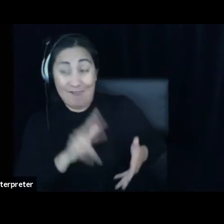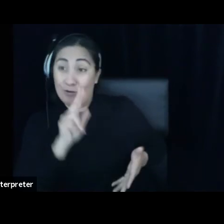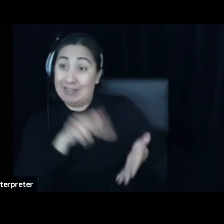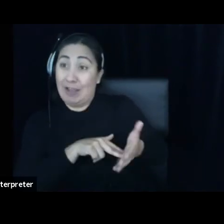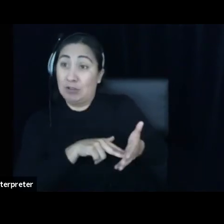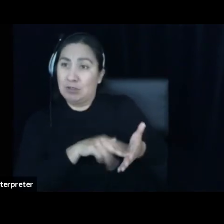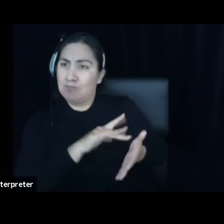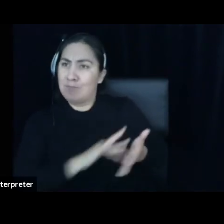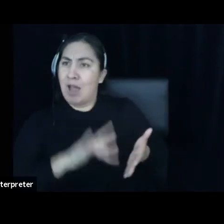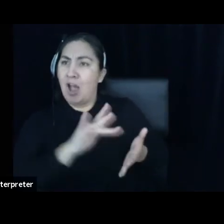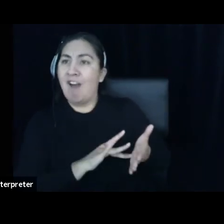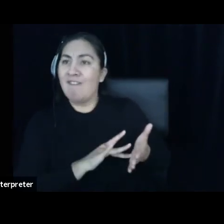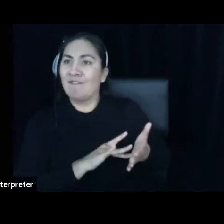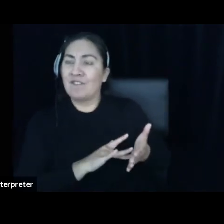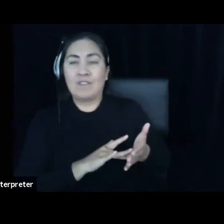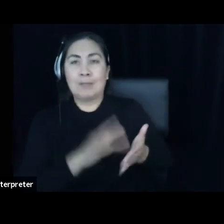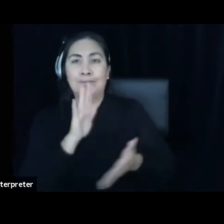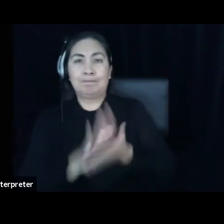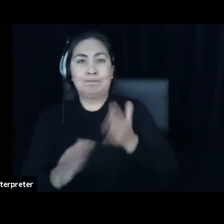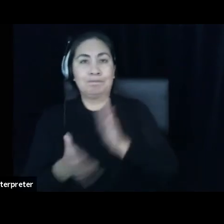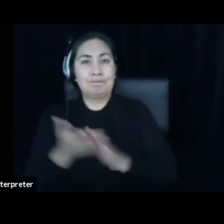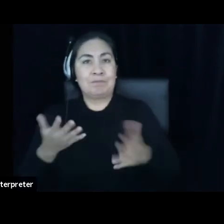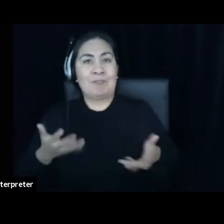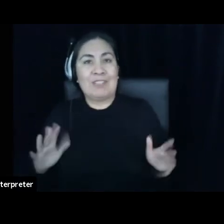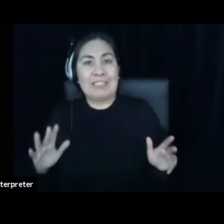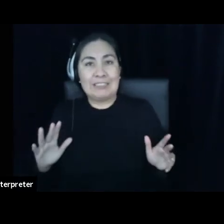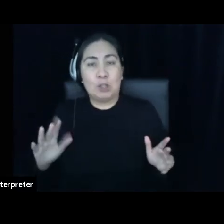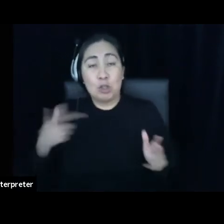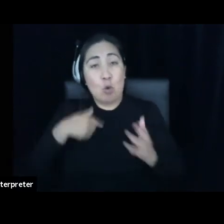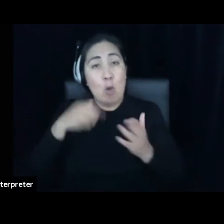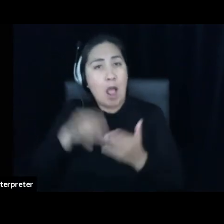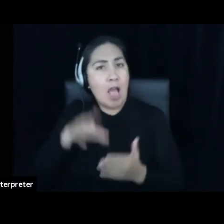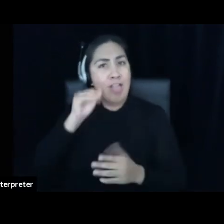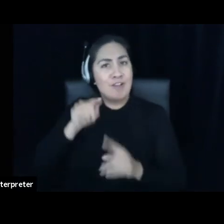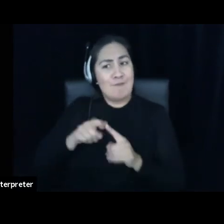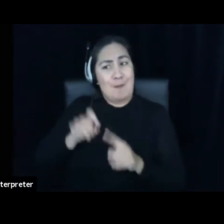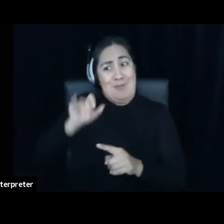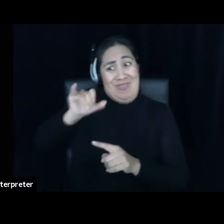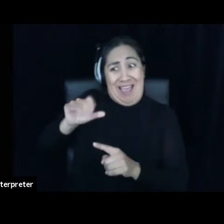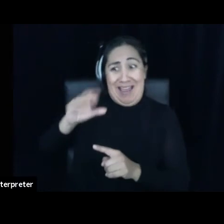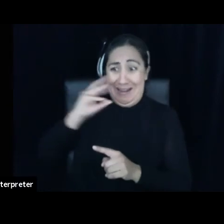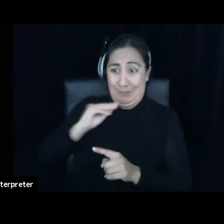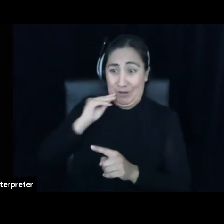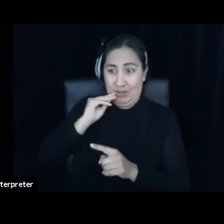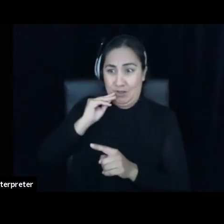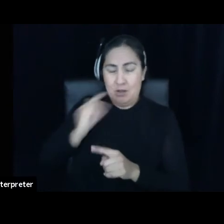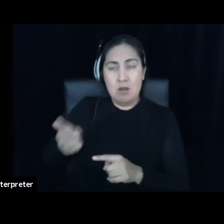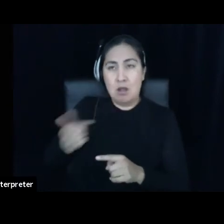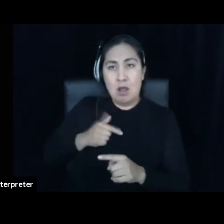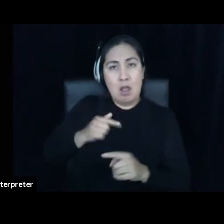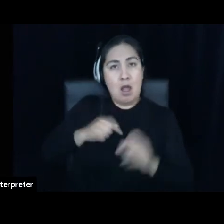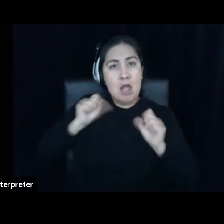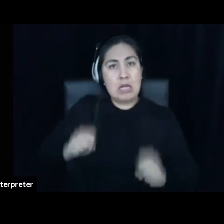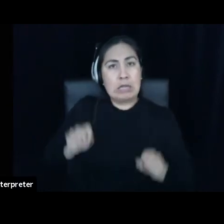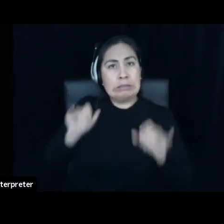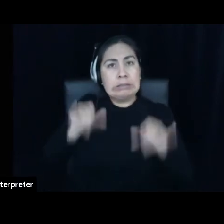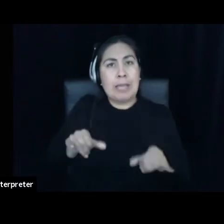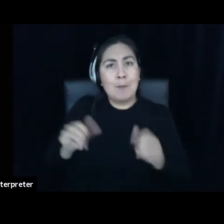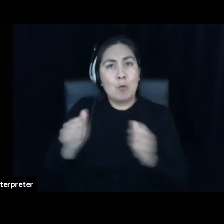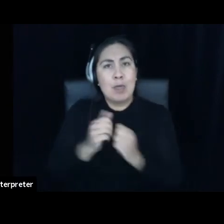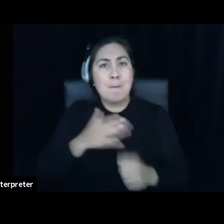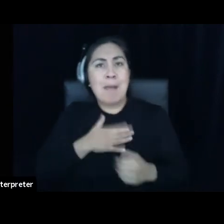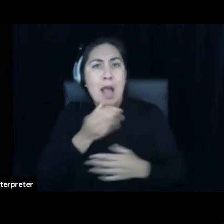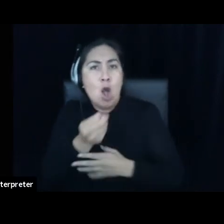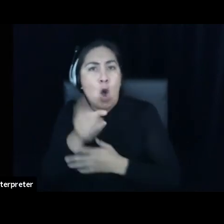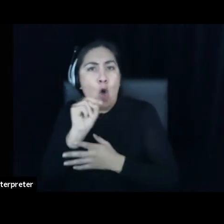with it. So I learned from that experience that I can do the same with debts that I owe, and I